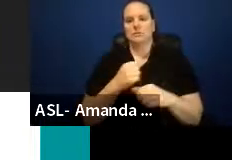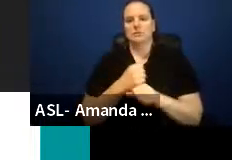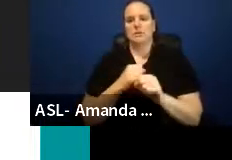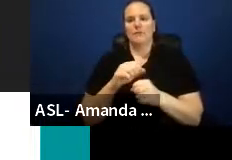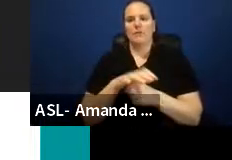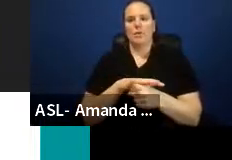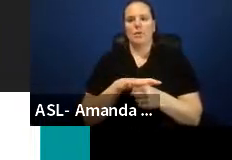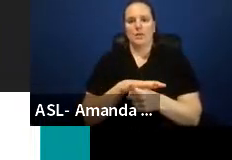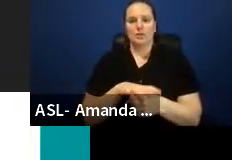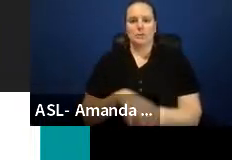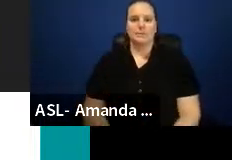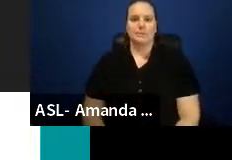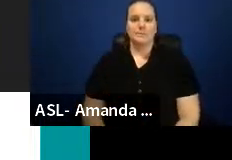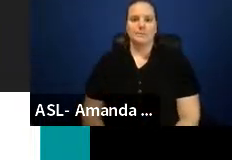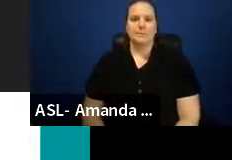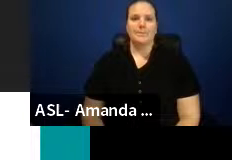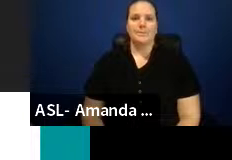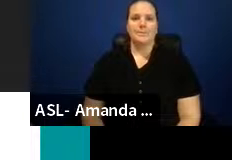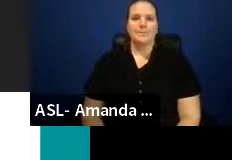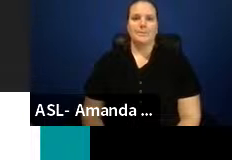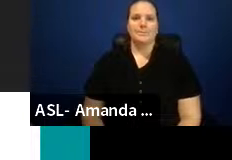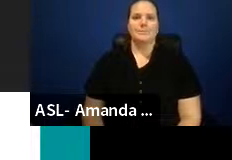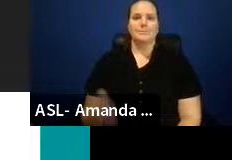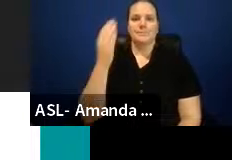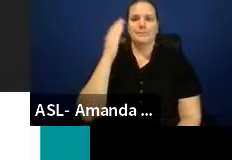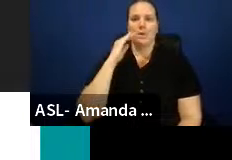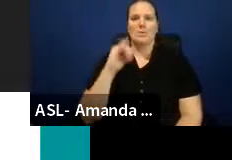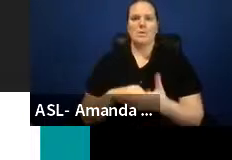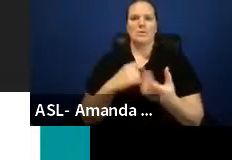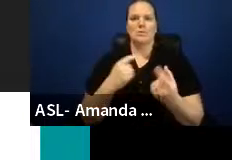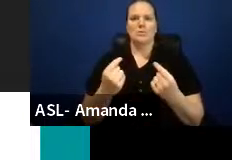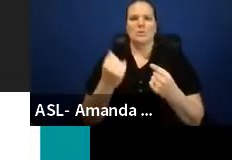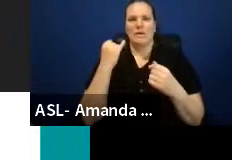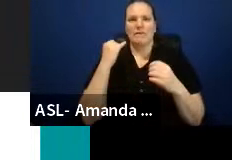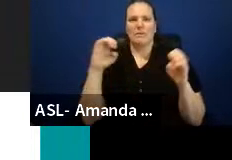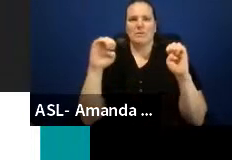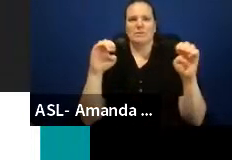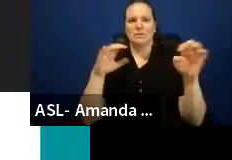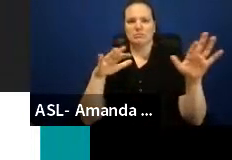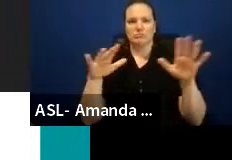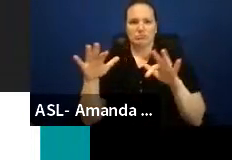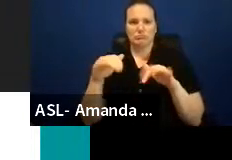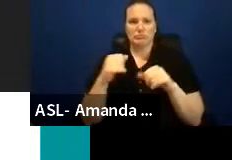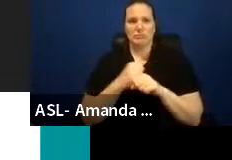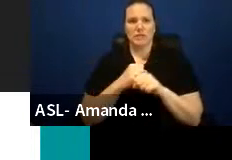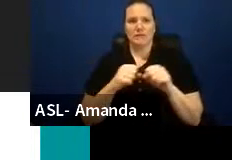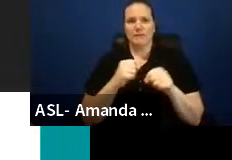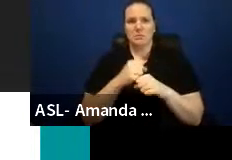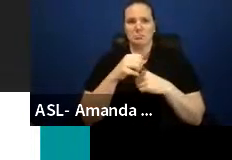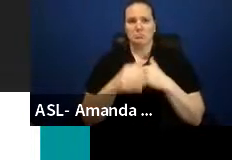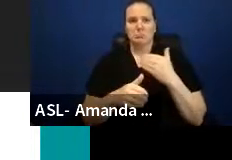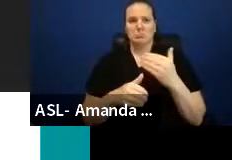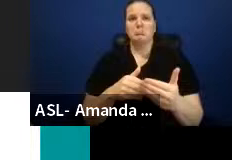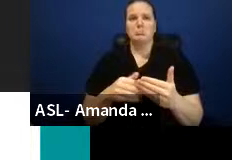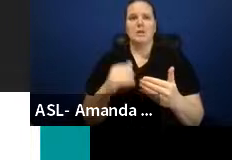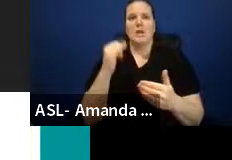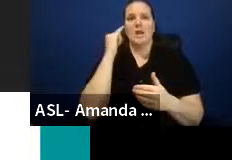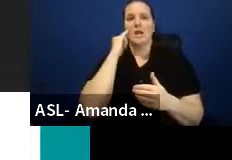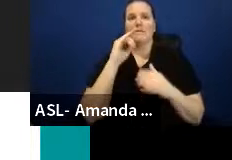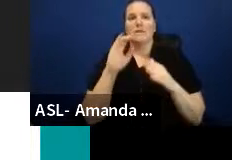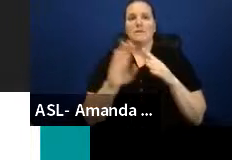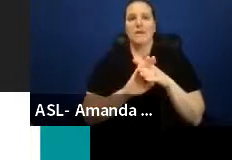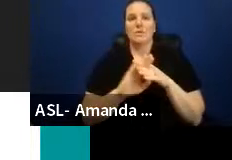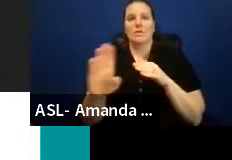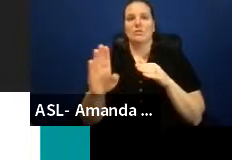location. Familiarize yourself with these procedures and equipment locations to ensure safety. In event of an